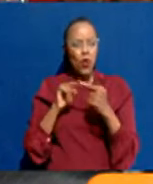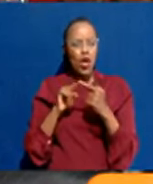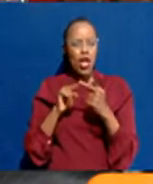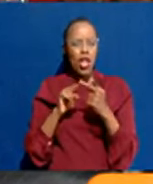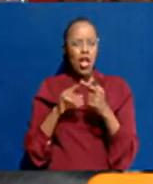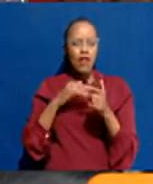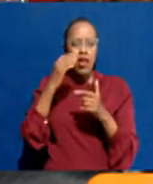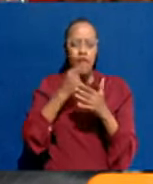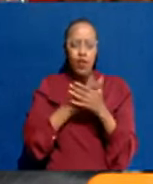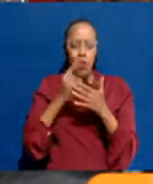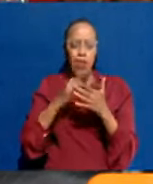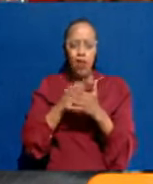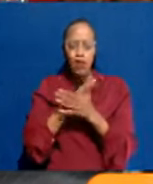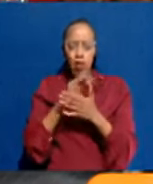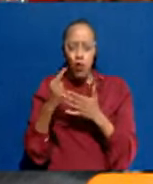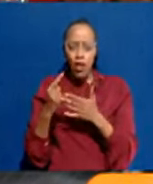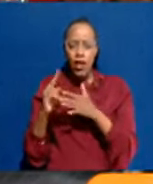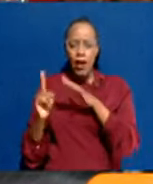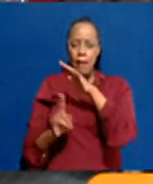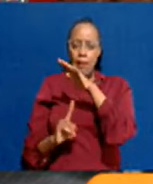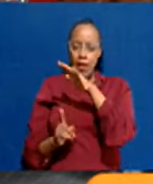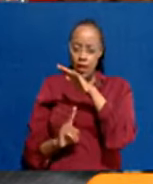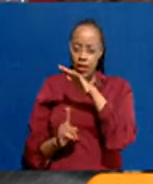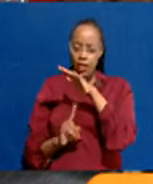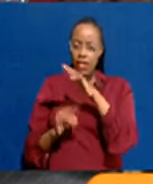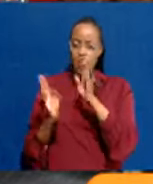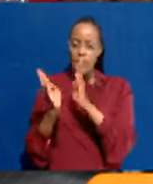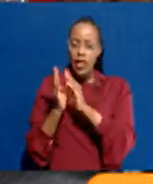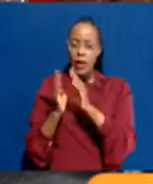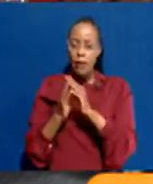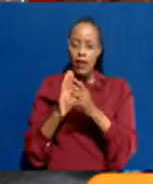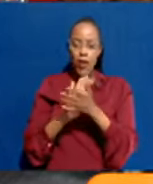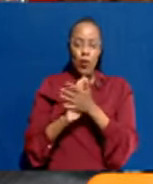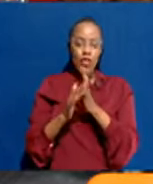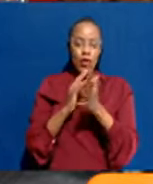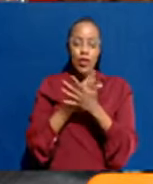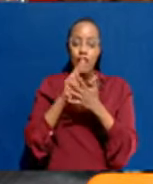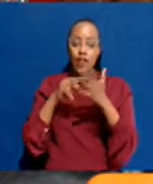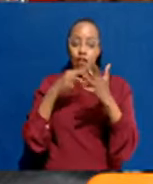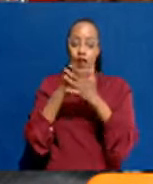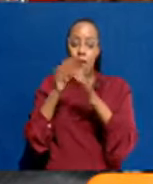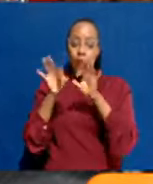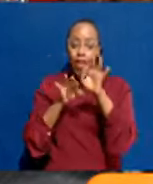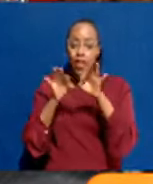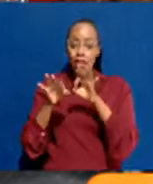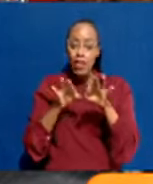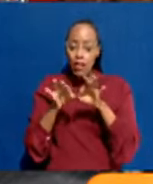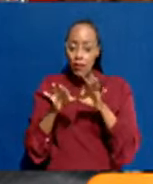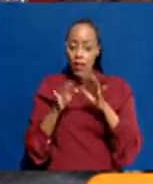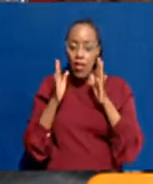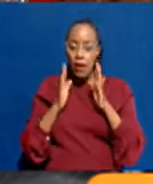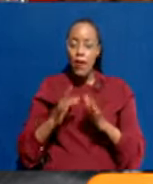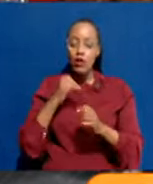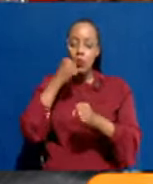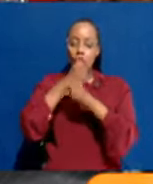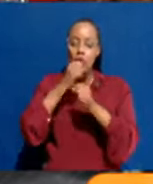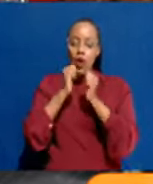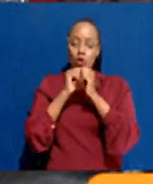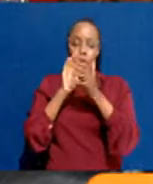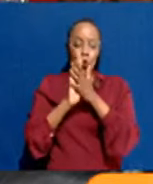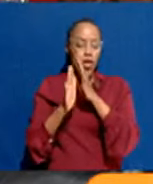bi-weekly cabinet, without fail. I'm trying to tell you what type of person you are working without